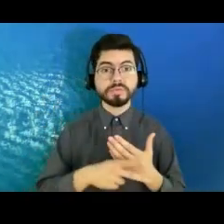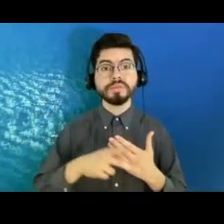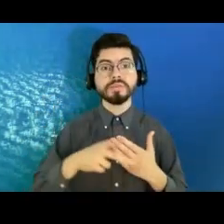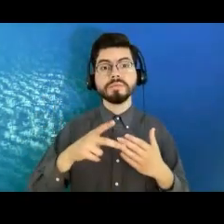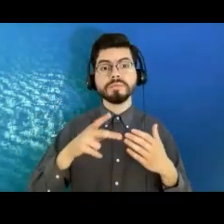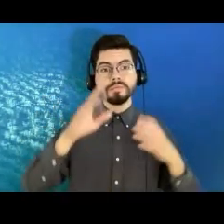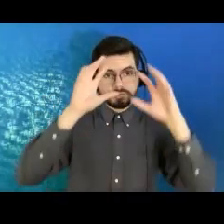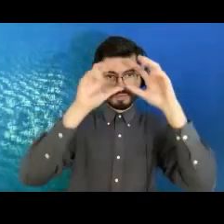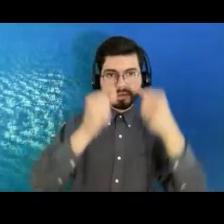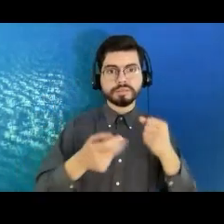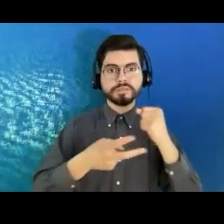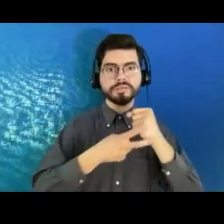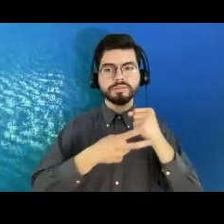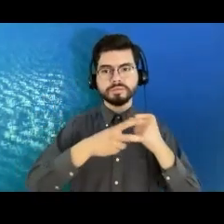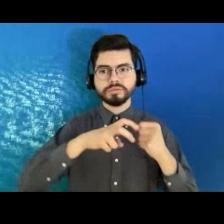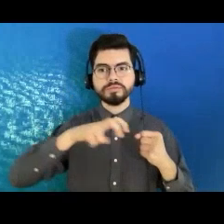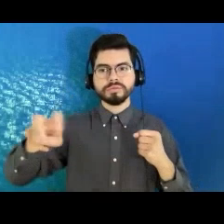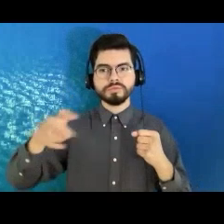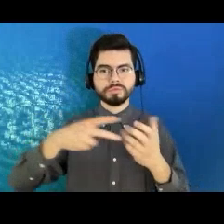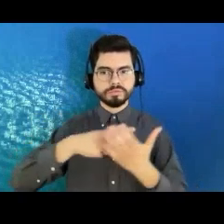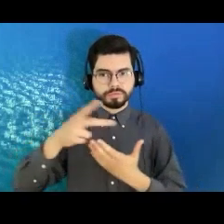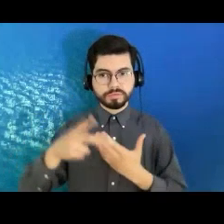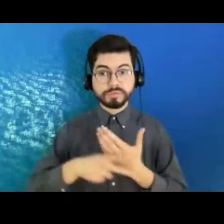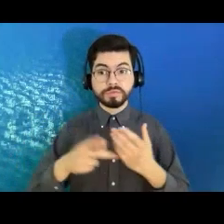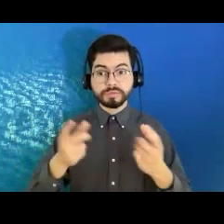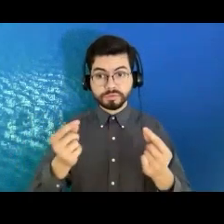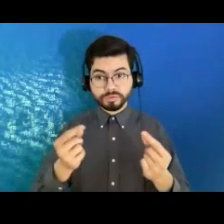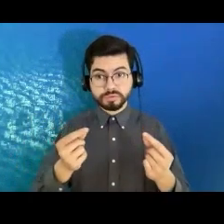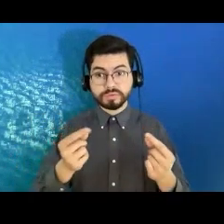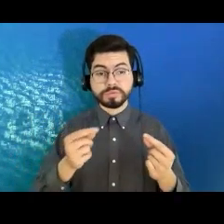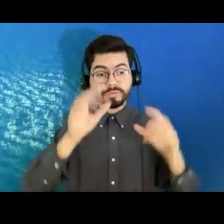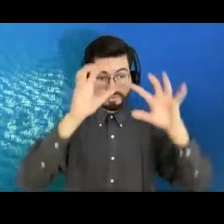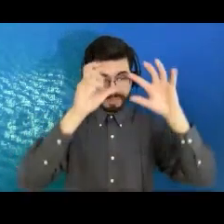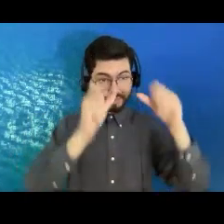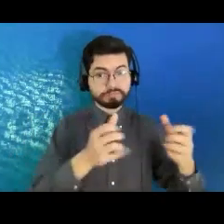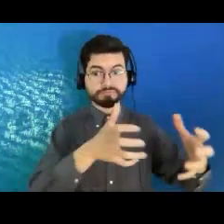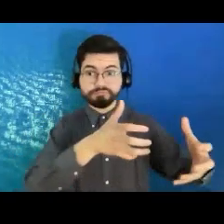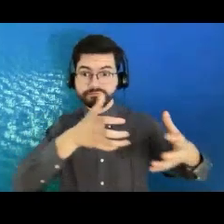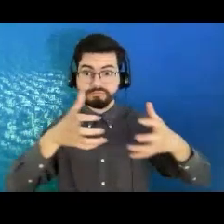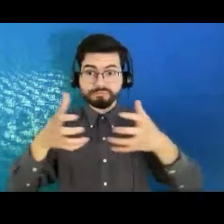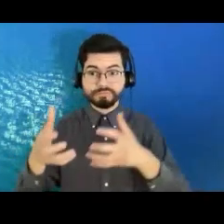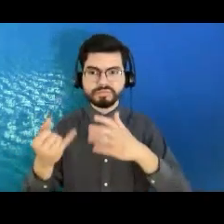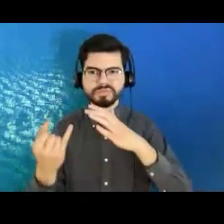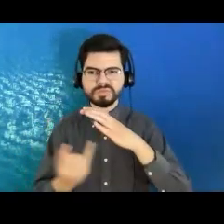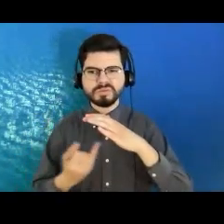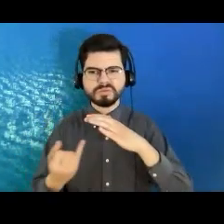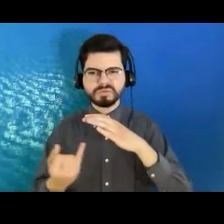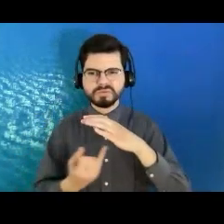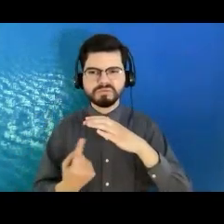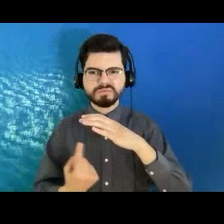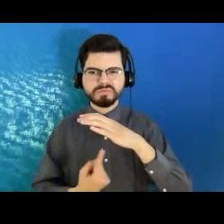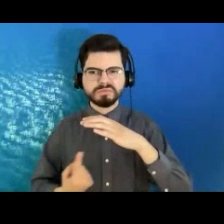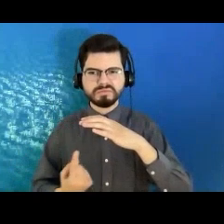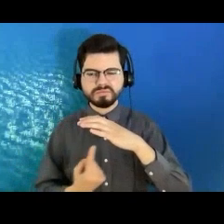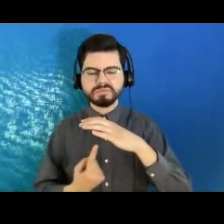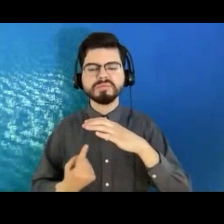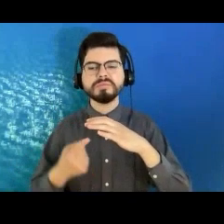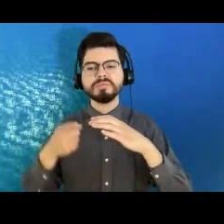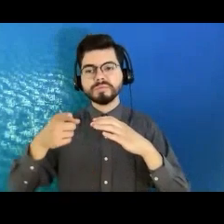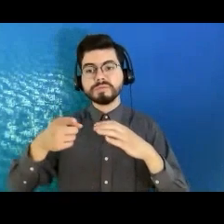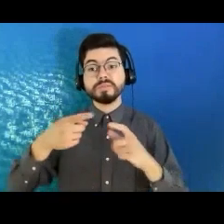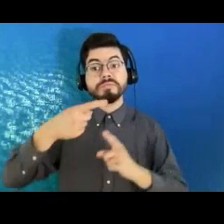whereby we bring bison into a quarantine facility. We test them over a series of months and years, depending on their age